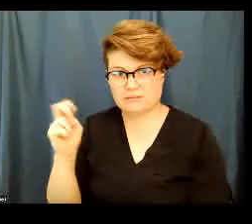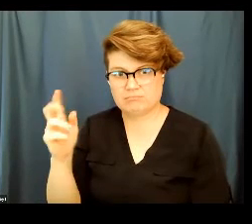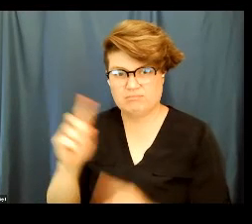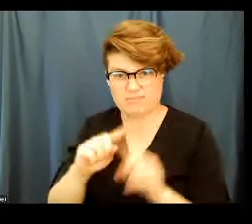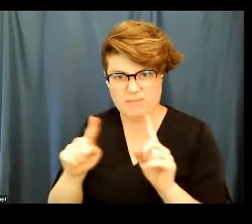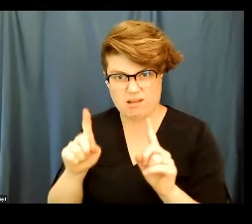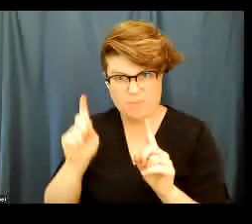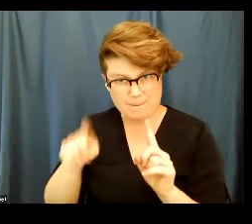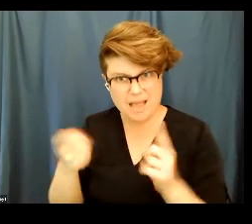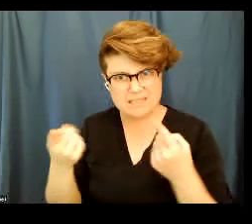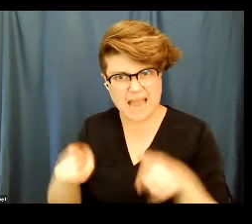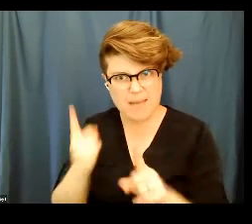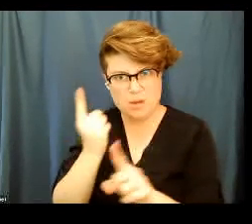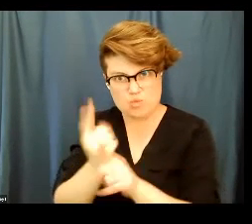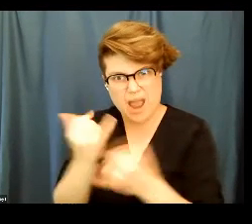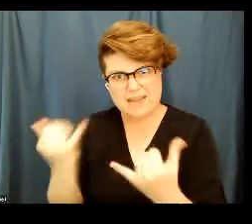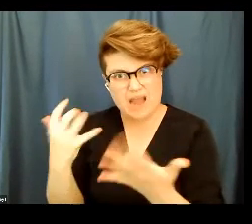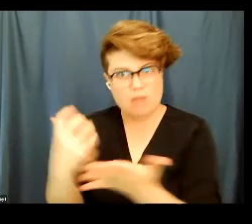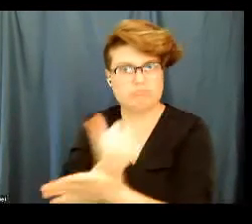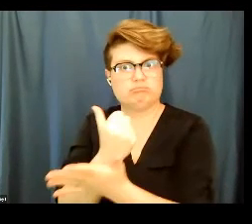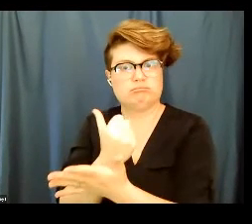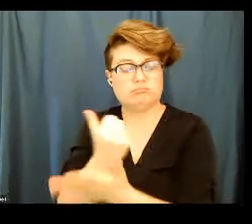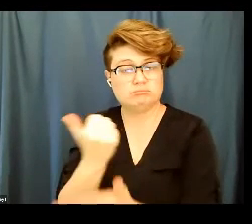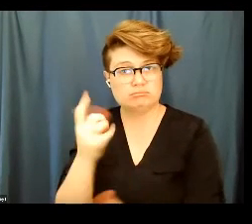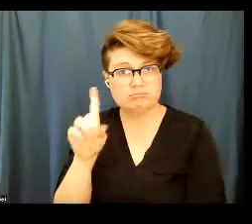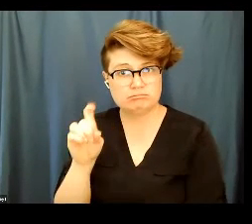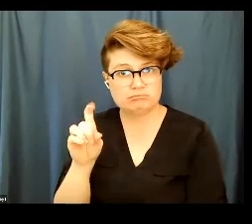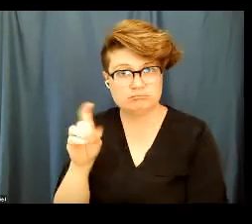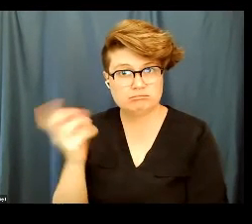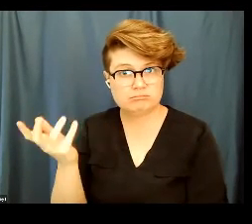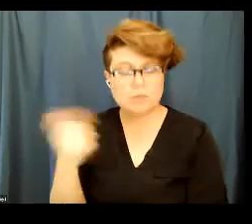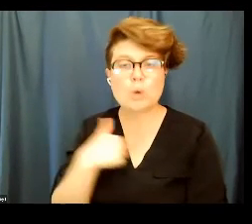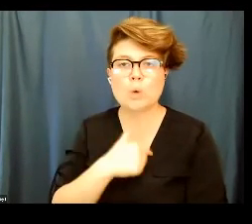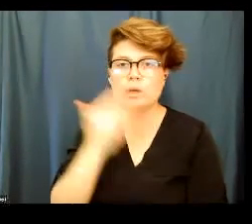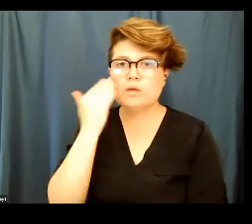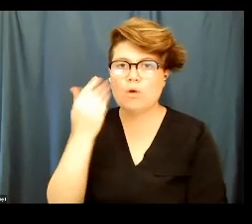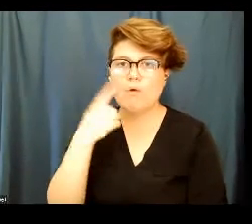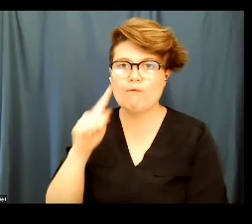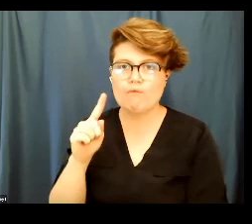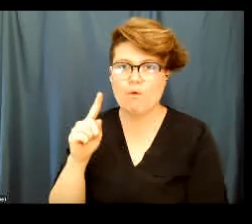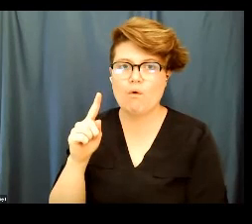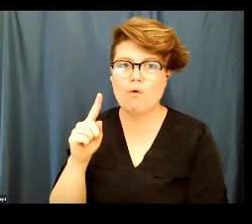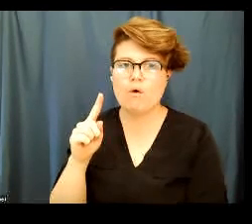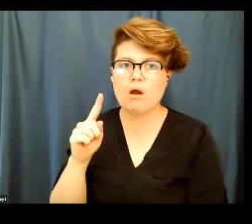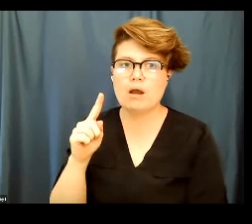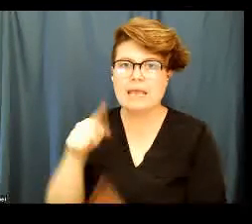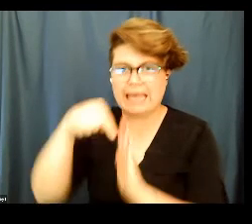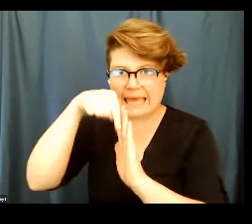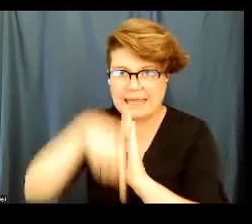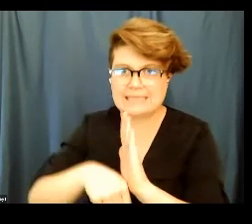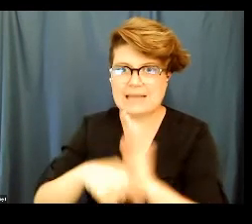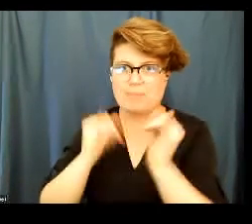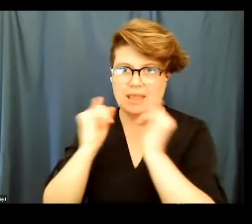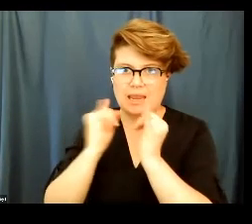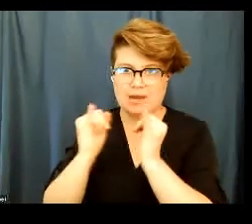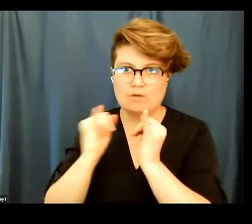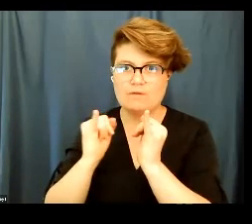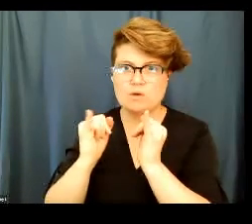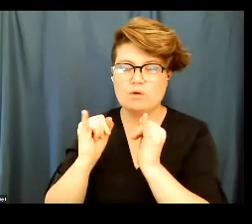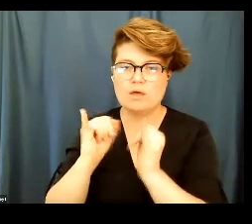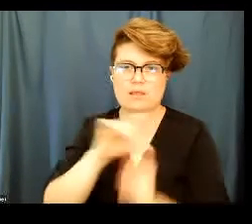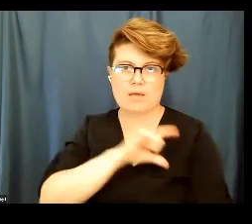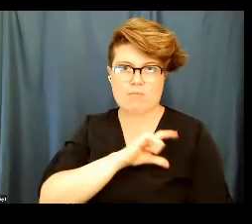this moment? Right, we know that for the in-depth interview that law enforcement's going to